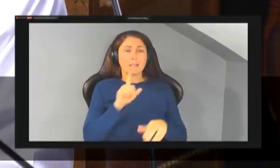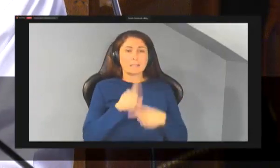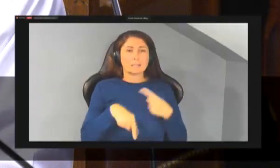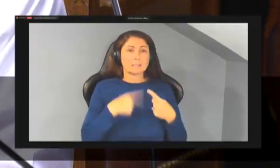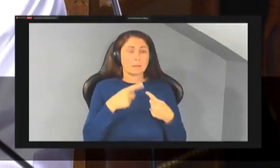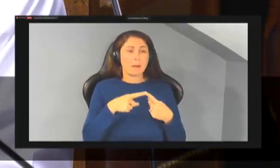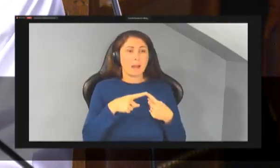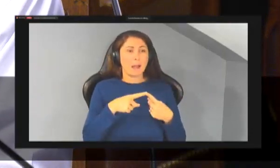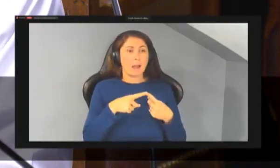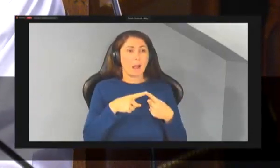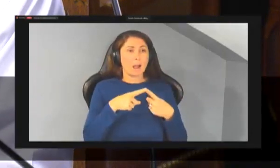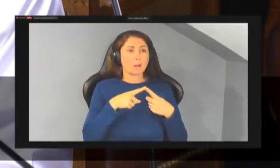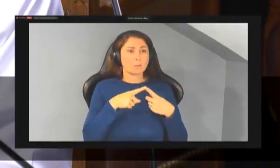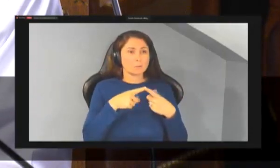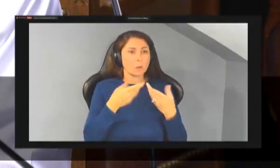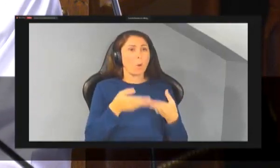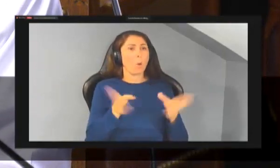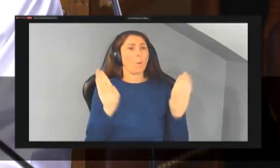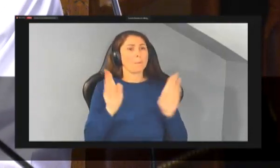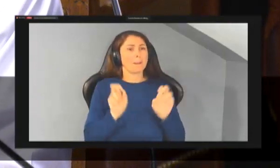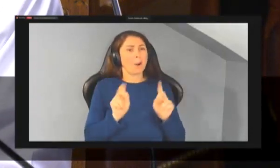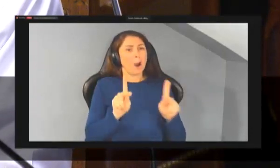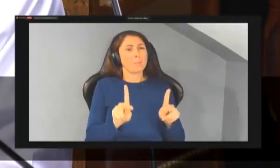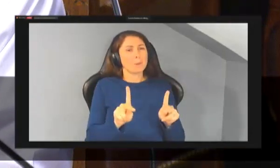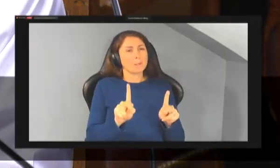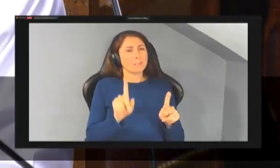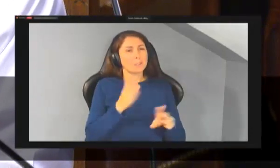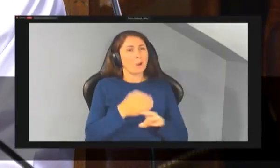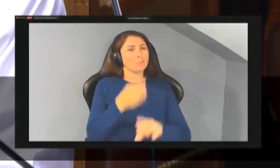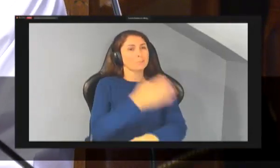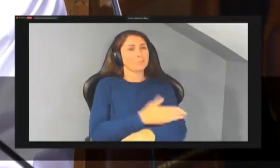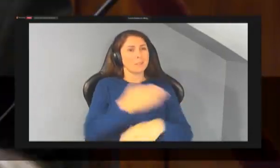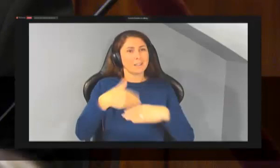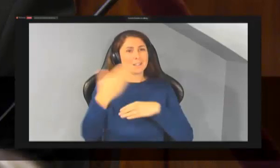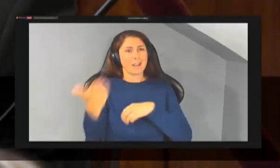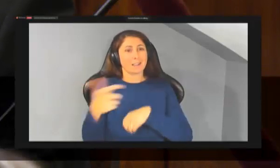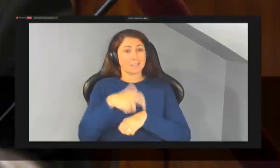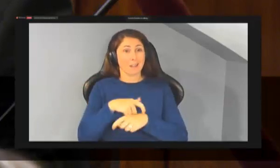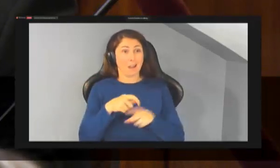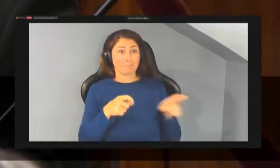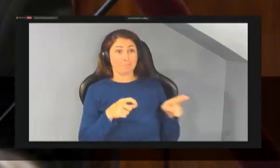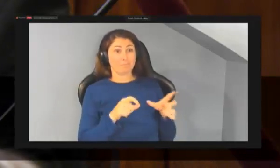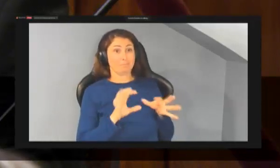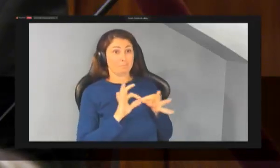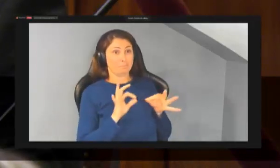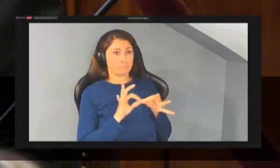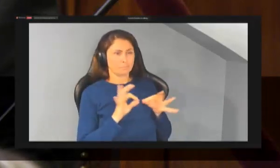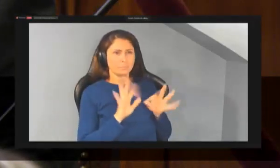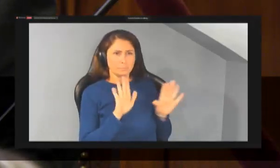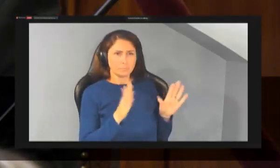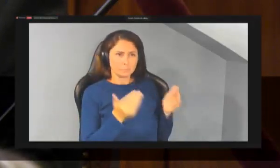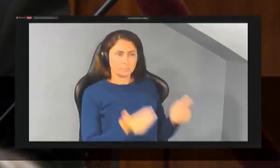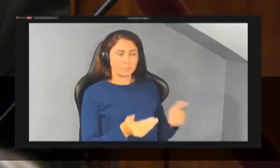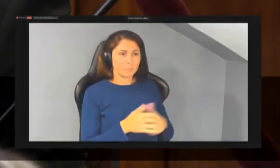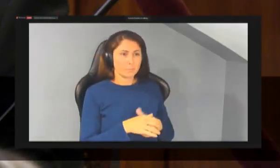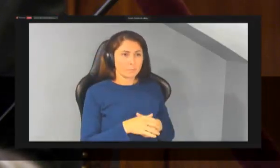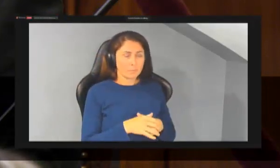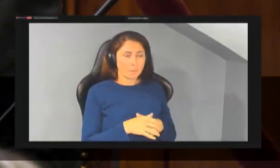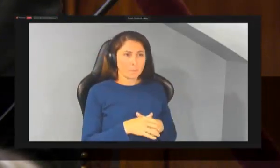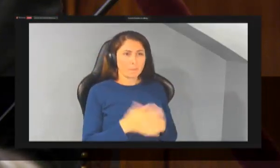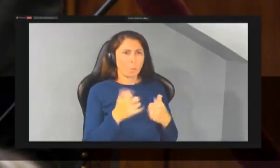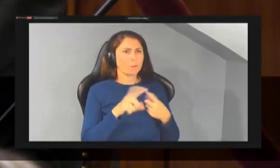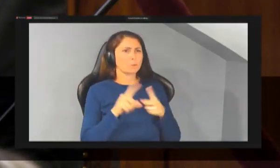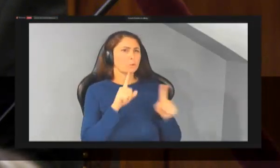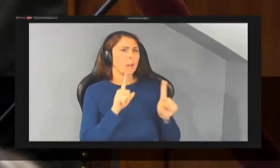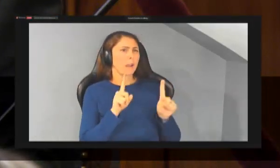opening opportunity for us to do it better next time. I think to that end, if I could just quickly, and then please. My colleagues might also want to react to this. So